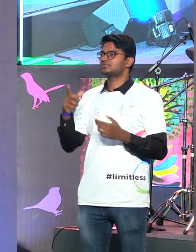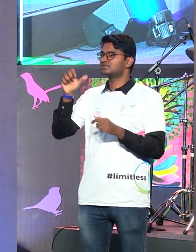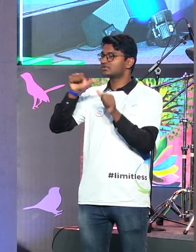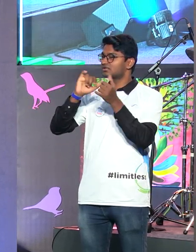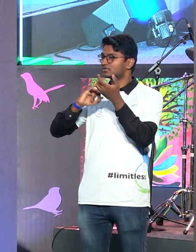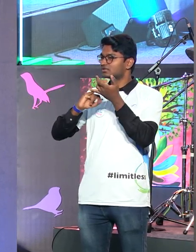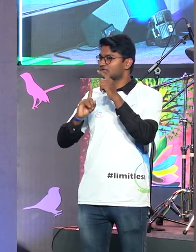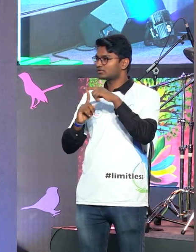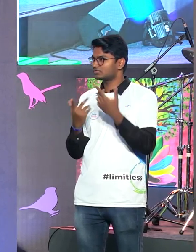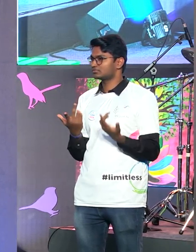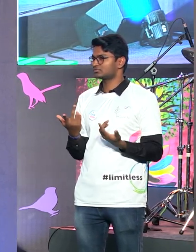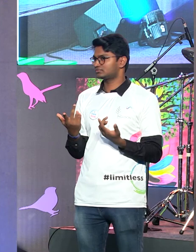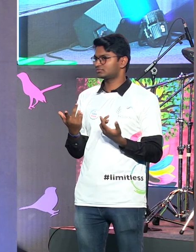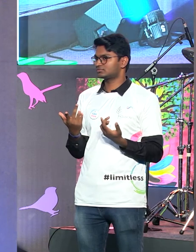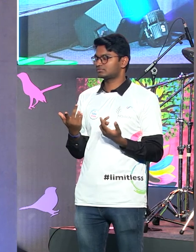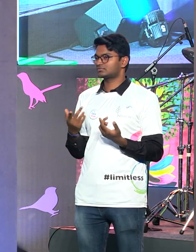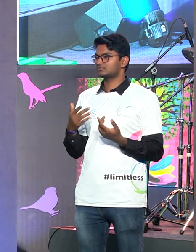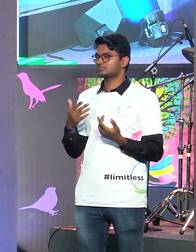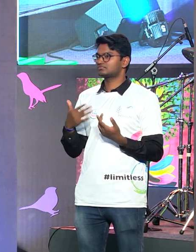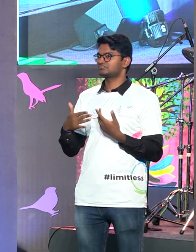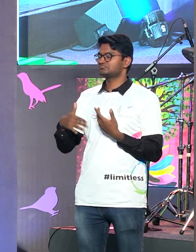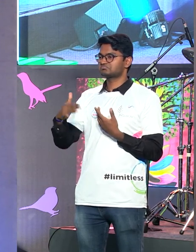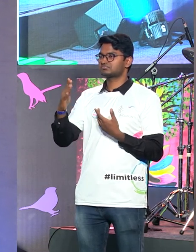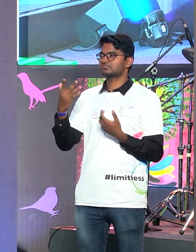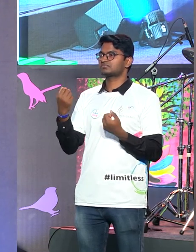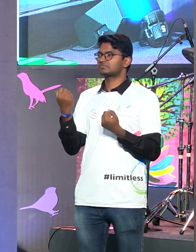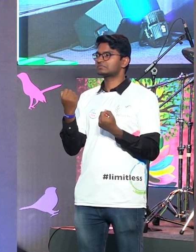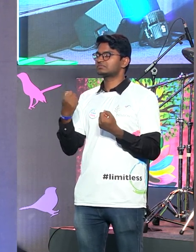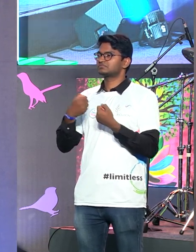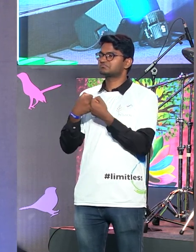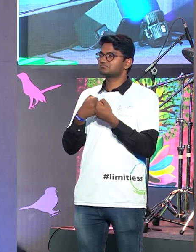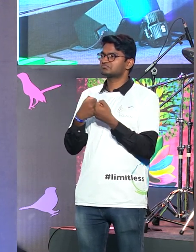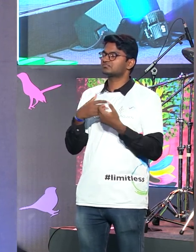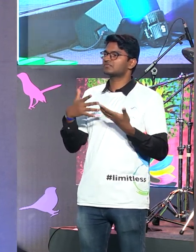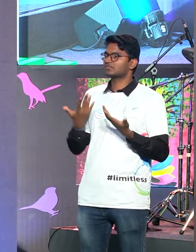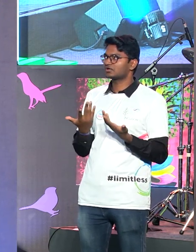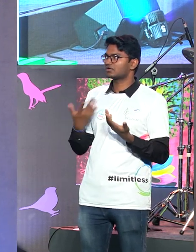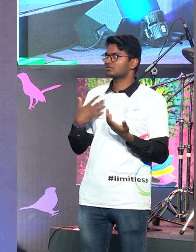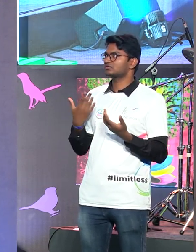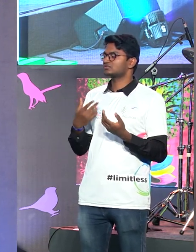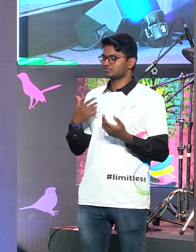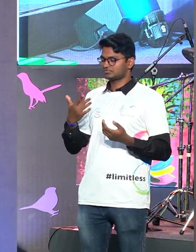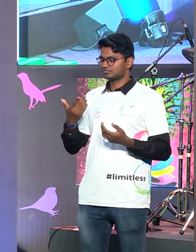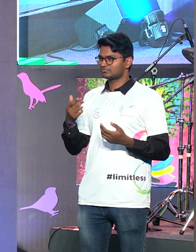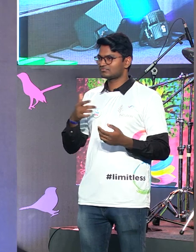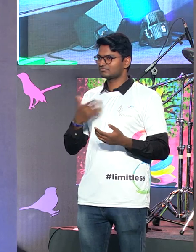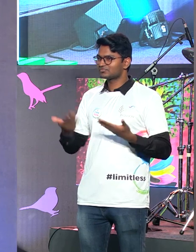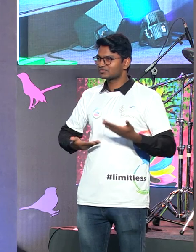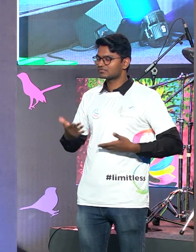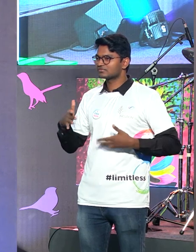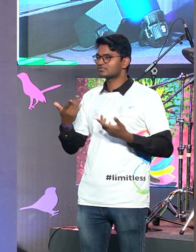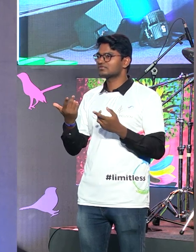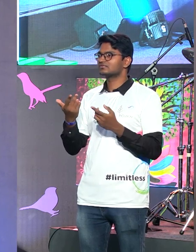see that this trouble of them and us is being created, and how do we deal with it? How do our characters deal with it? I think you